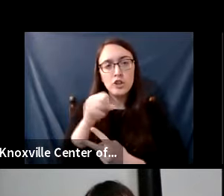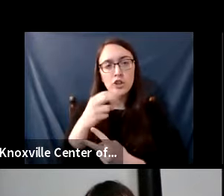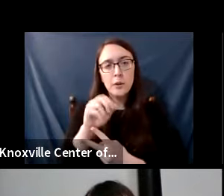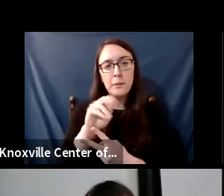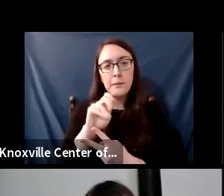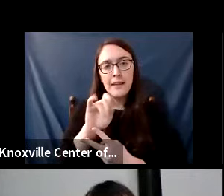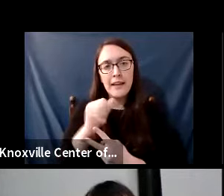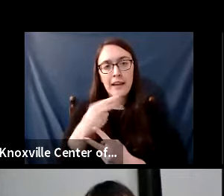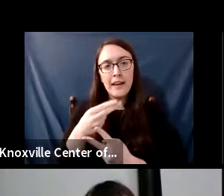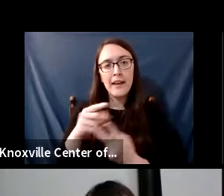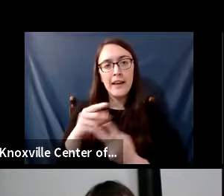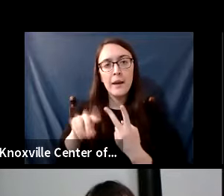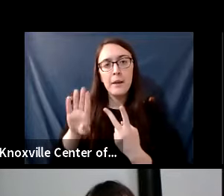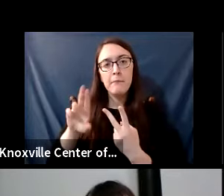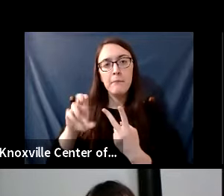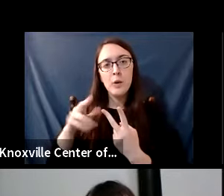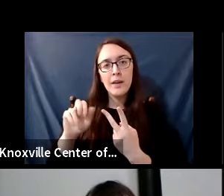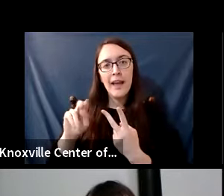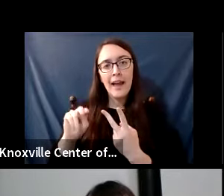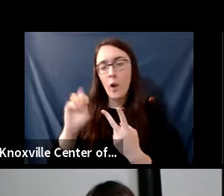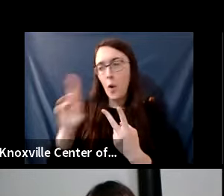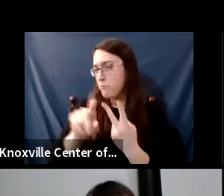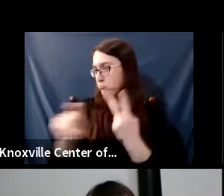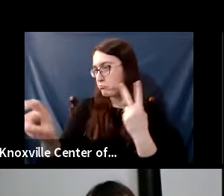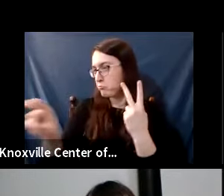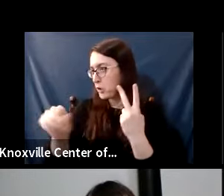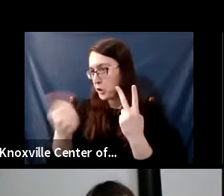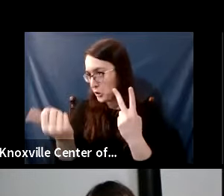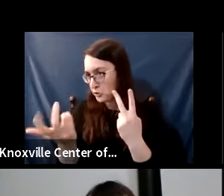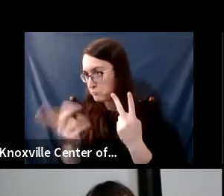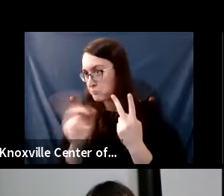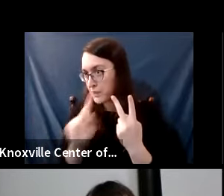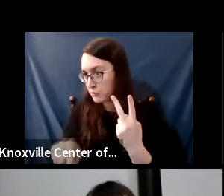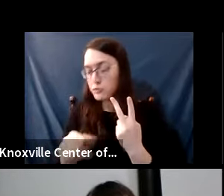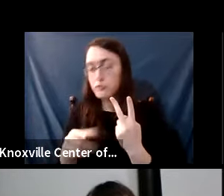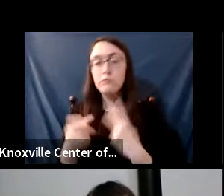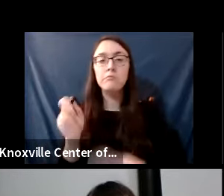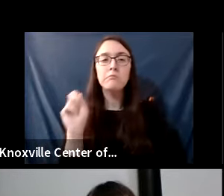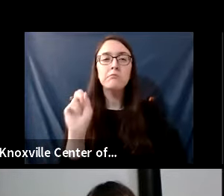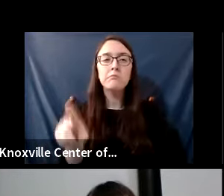or members of the board. Is there